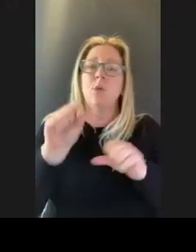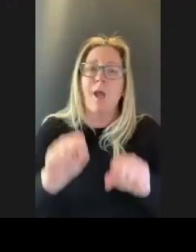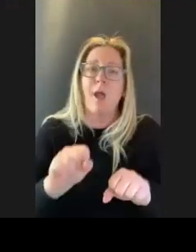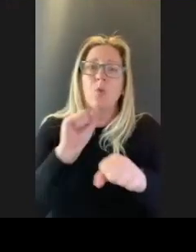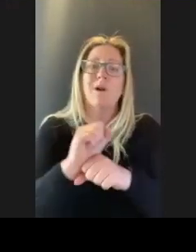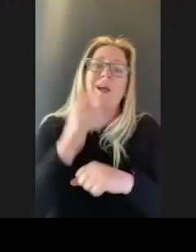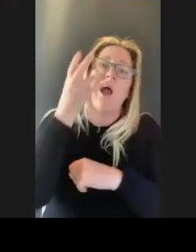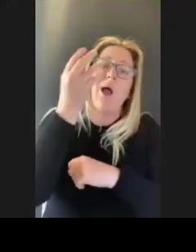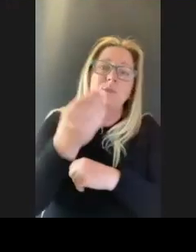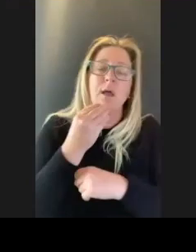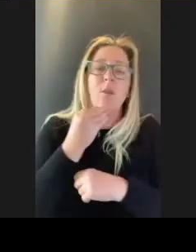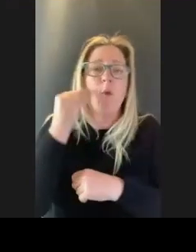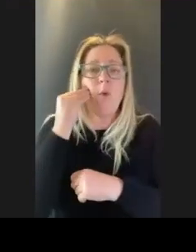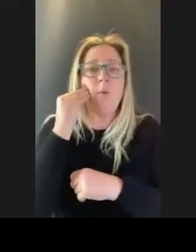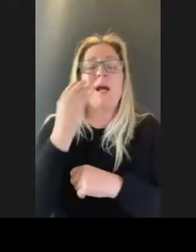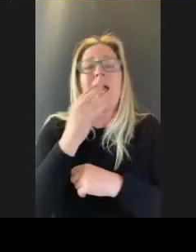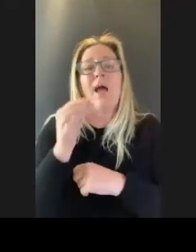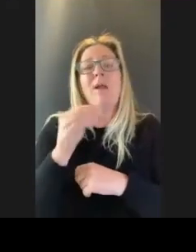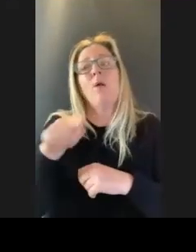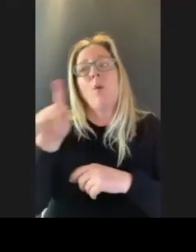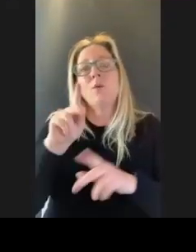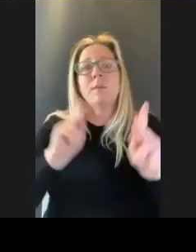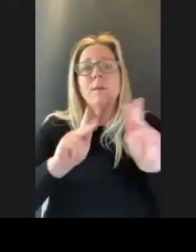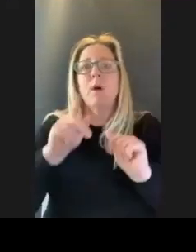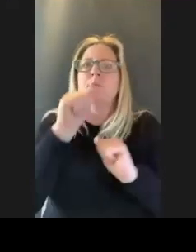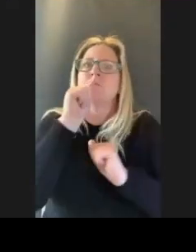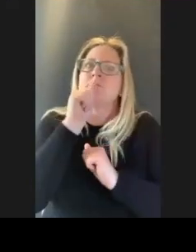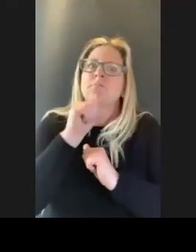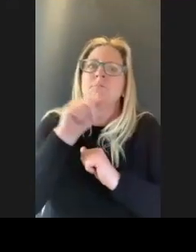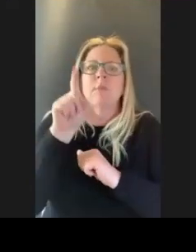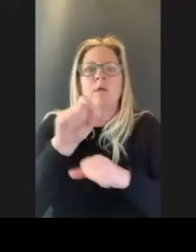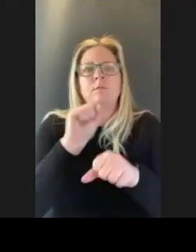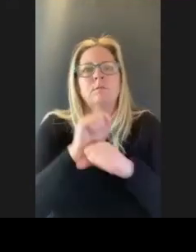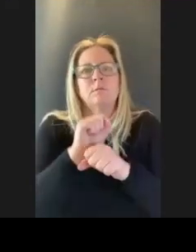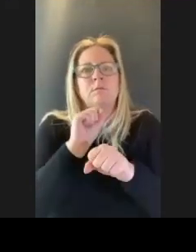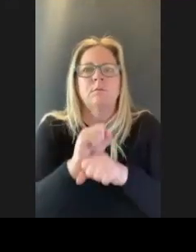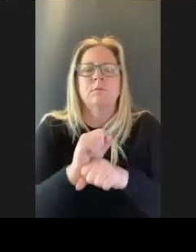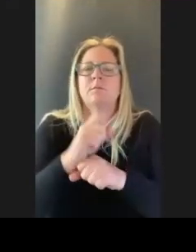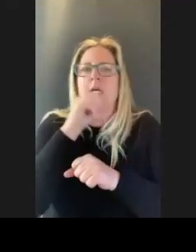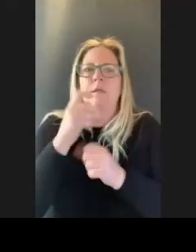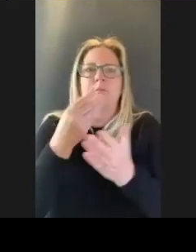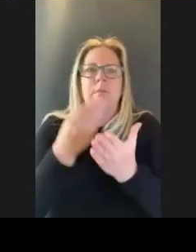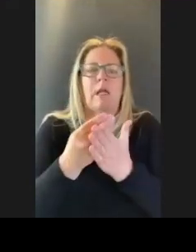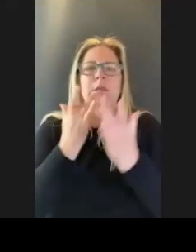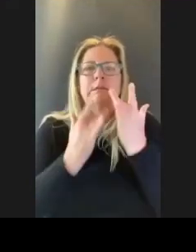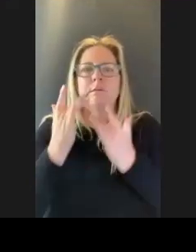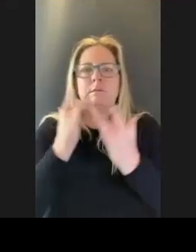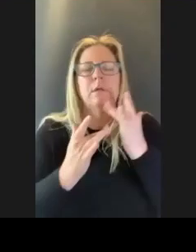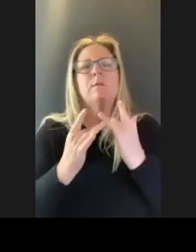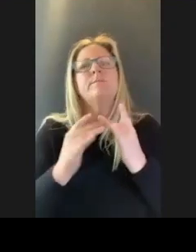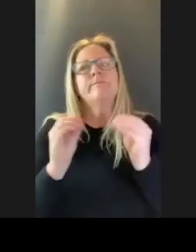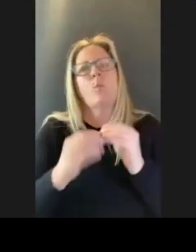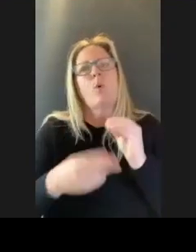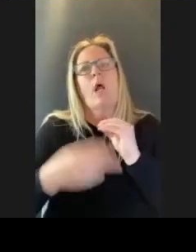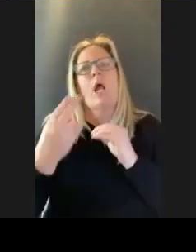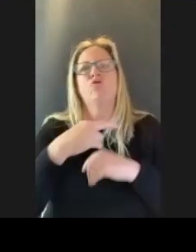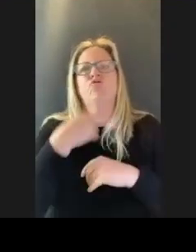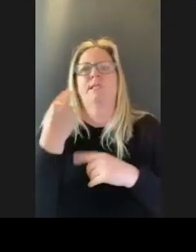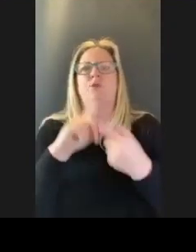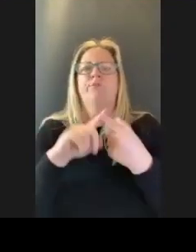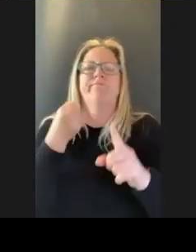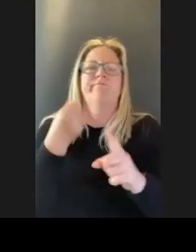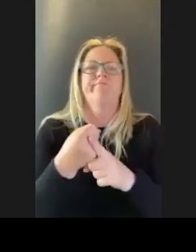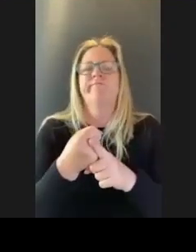and those who simply have to keep working because of their economic circumstances, are at greater risk for contracting